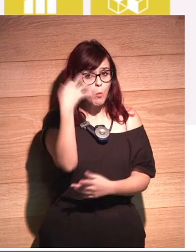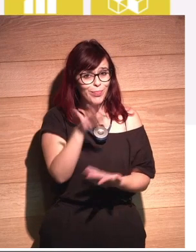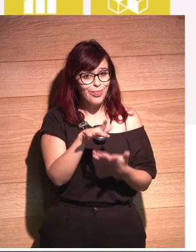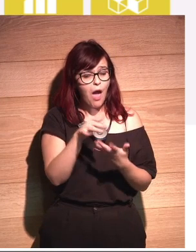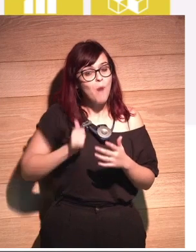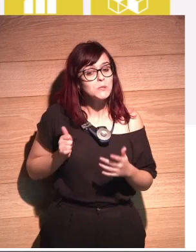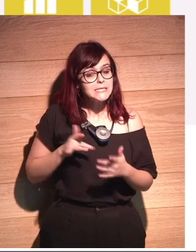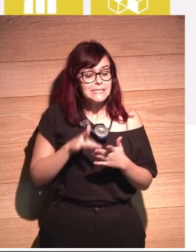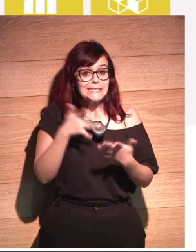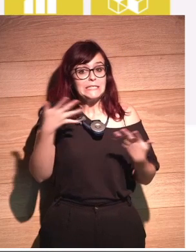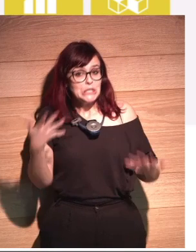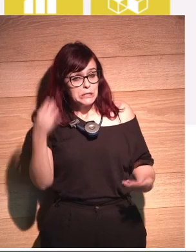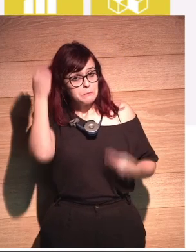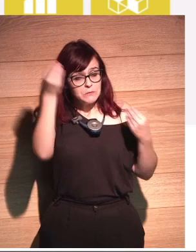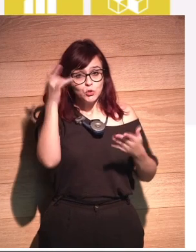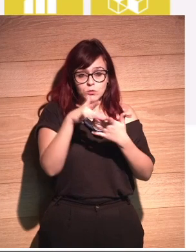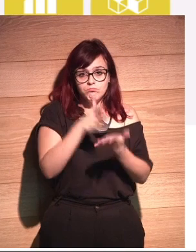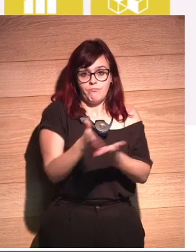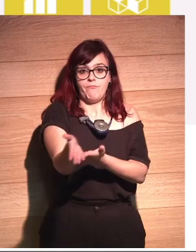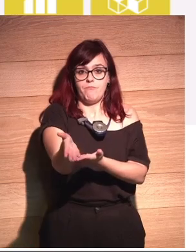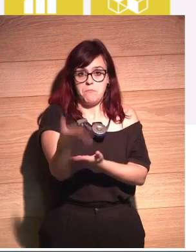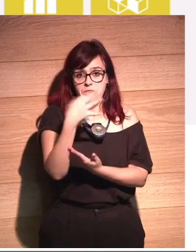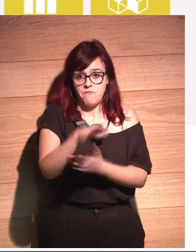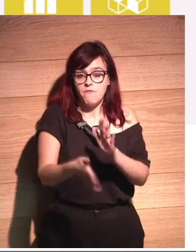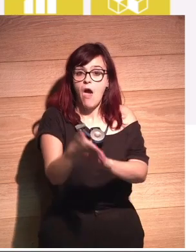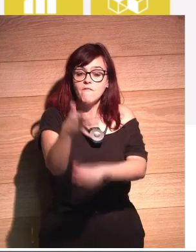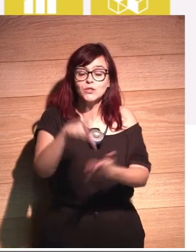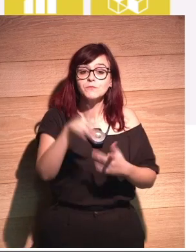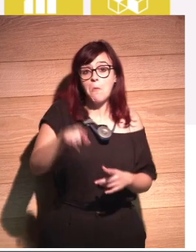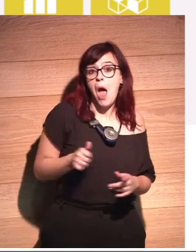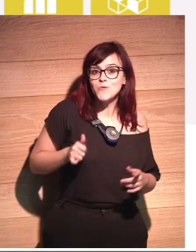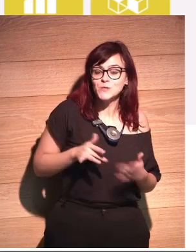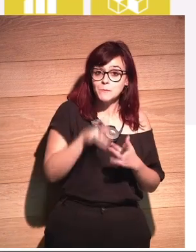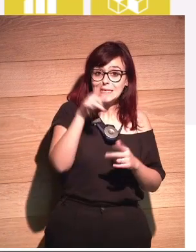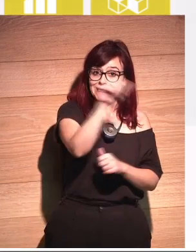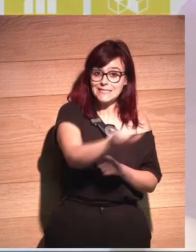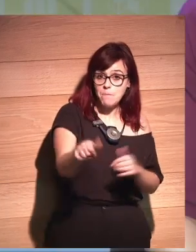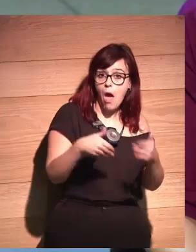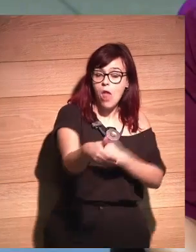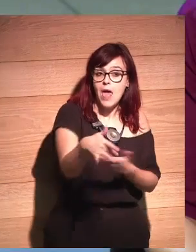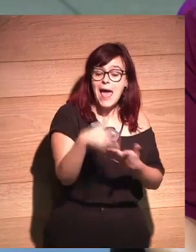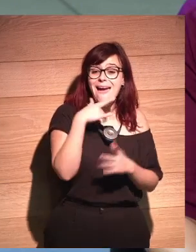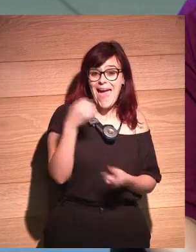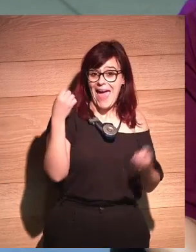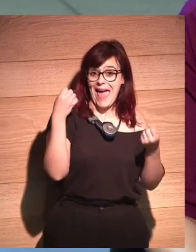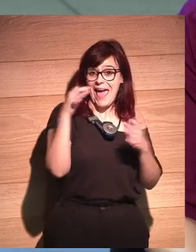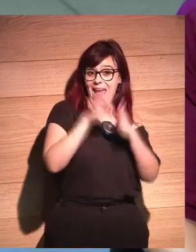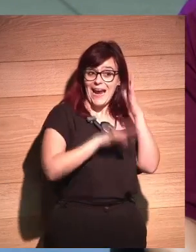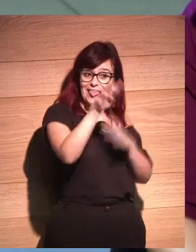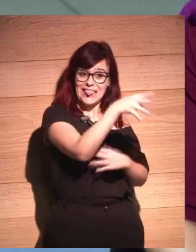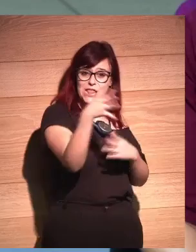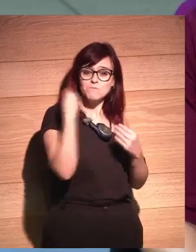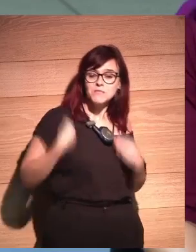measuring. This can also be conveyed to the cultural sphere. We, of course, have a